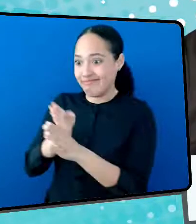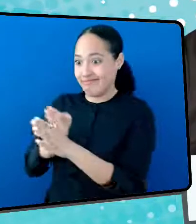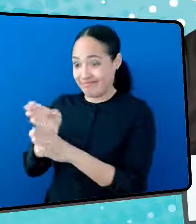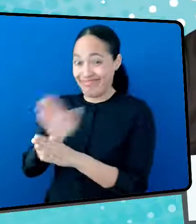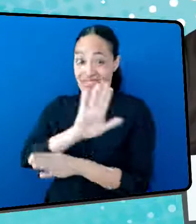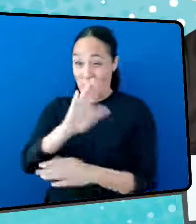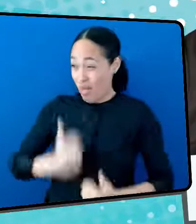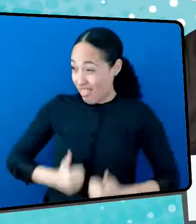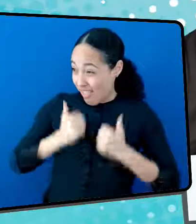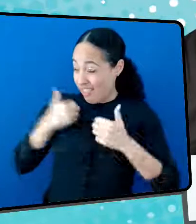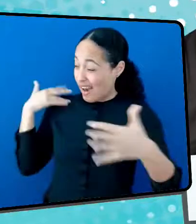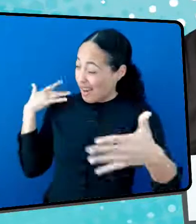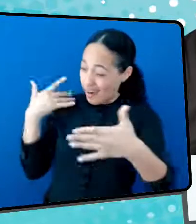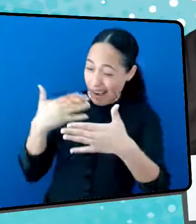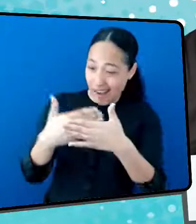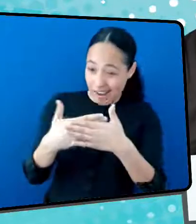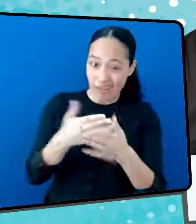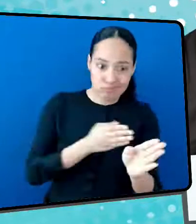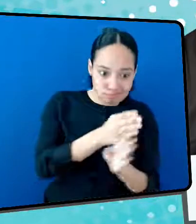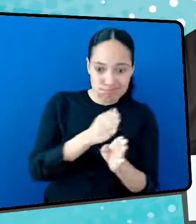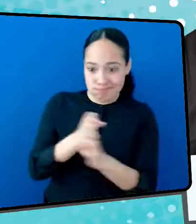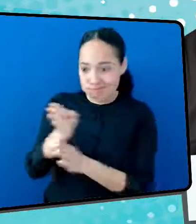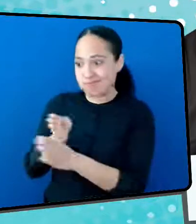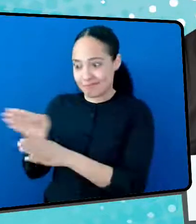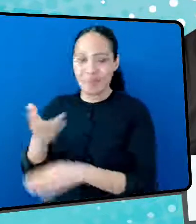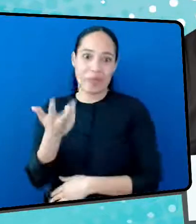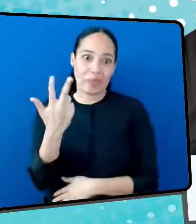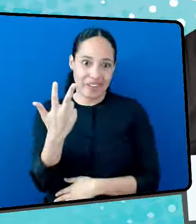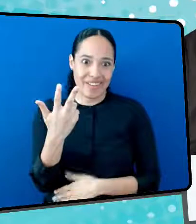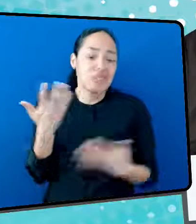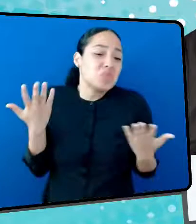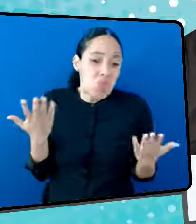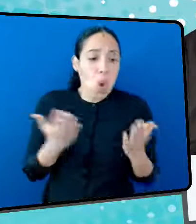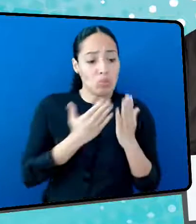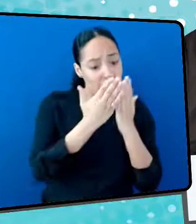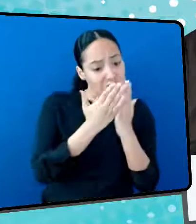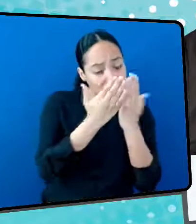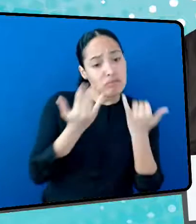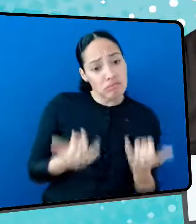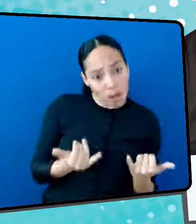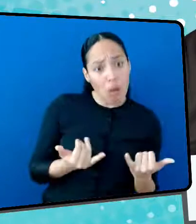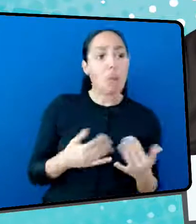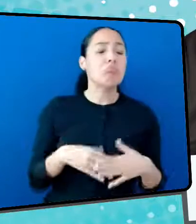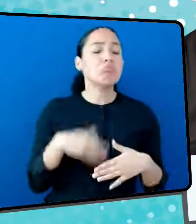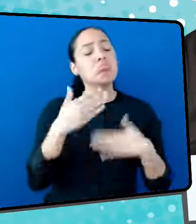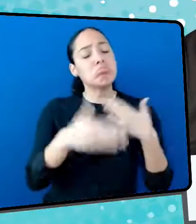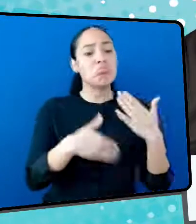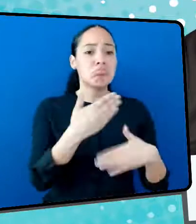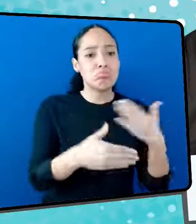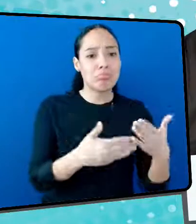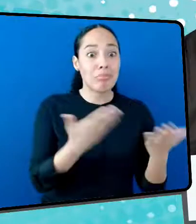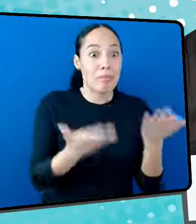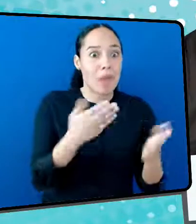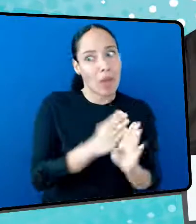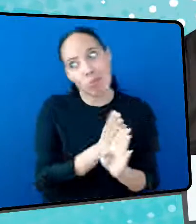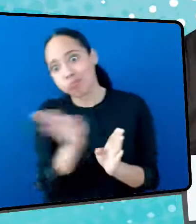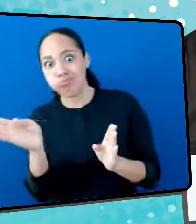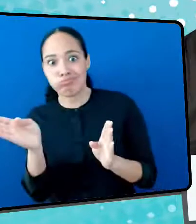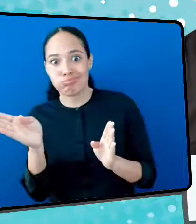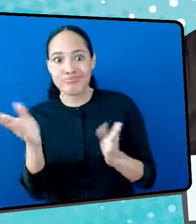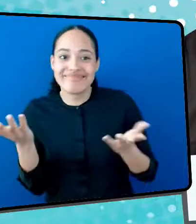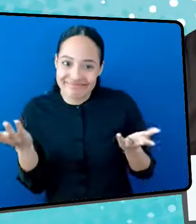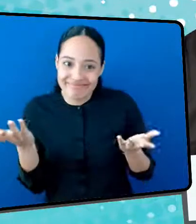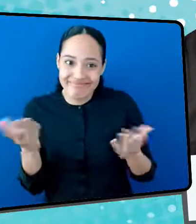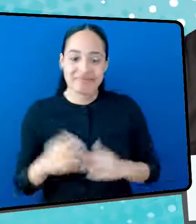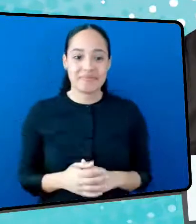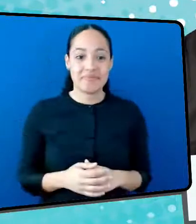So I started out at school. Well, as a kid, I loved airplanes. You can see some airplanes in